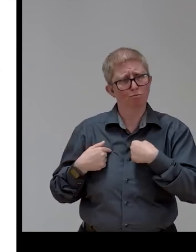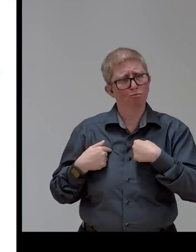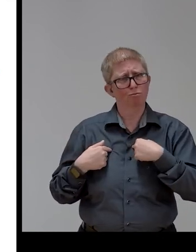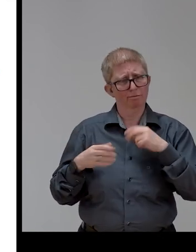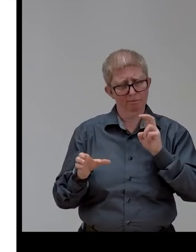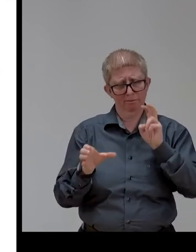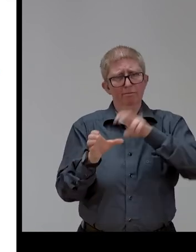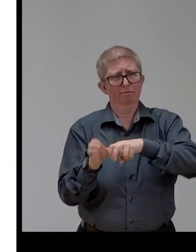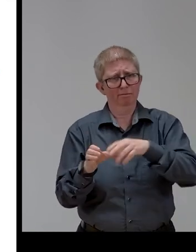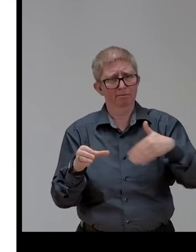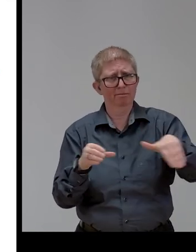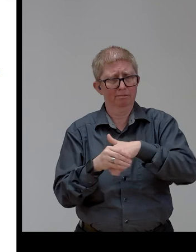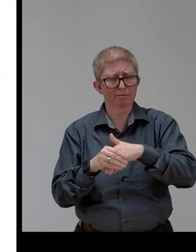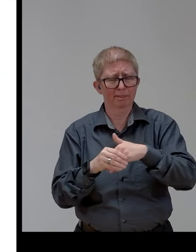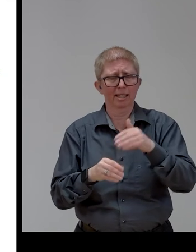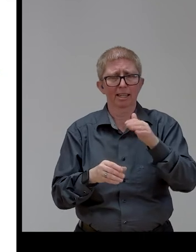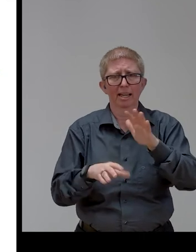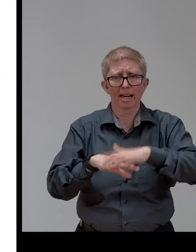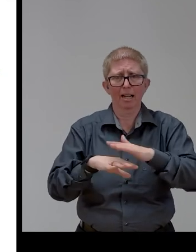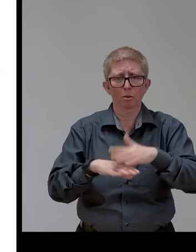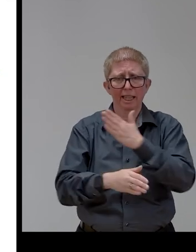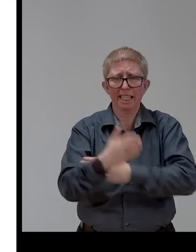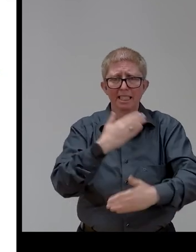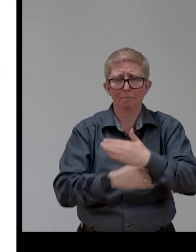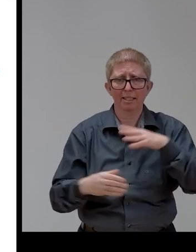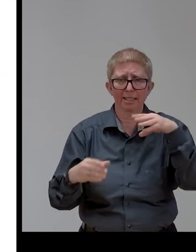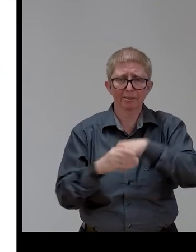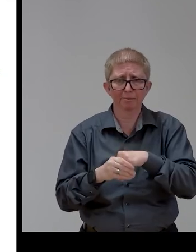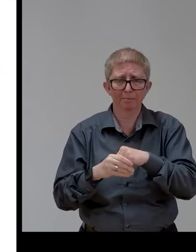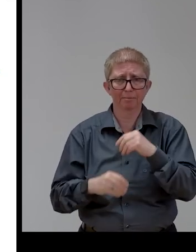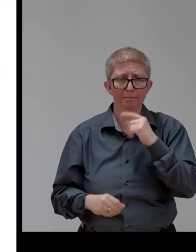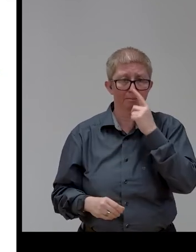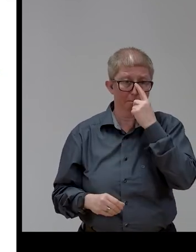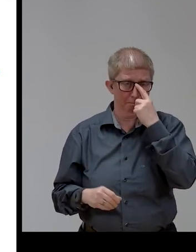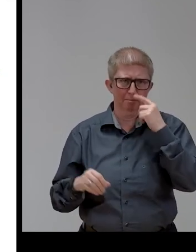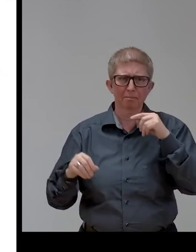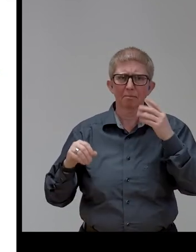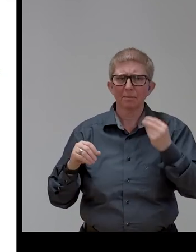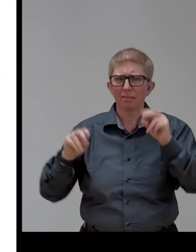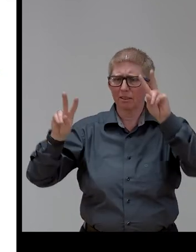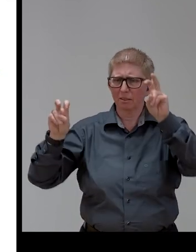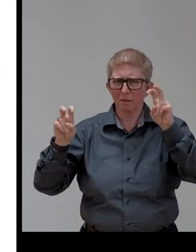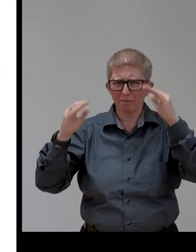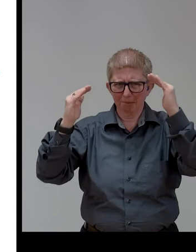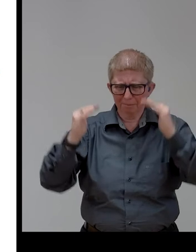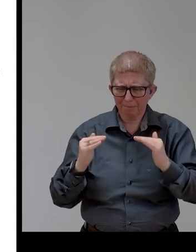Network, that is a thematic network inside the European Foundation Center. Maybe you can go with the second